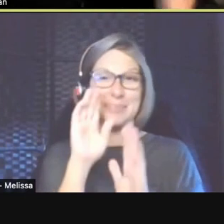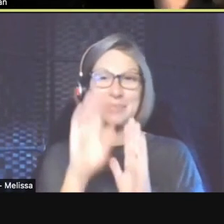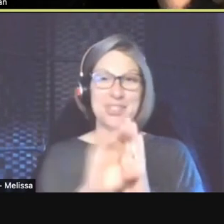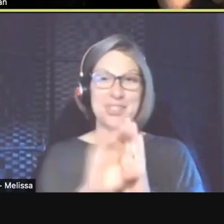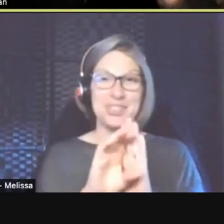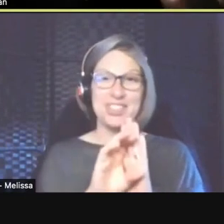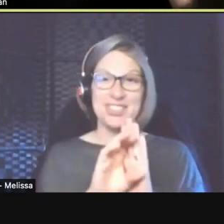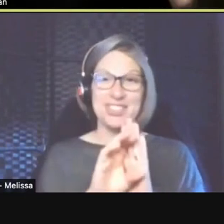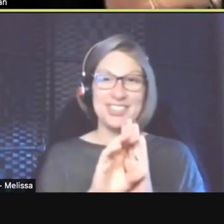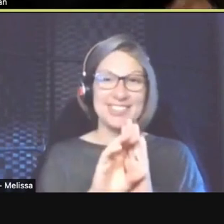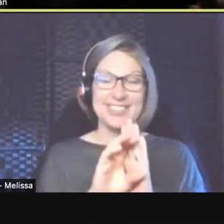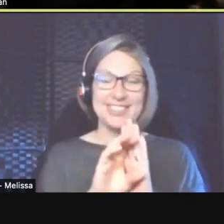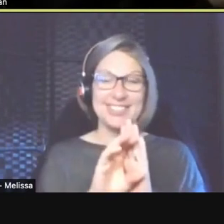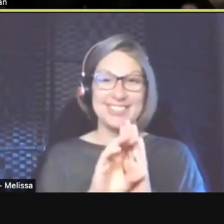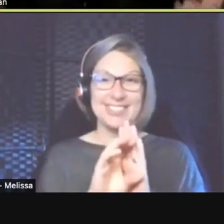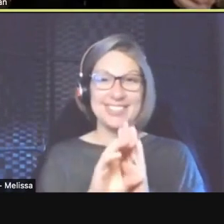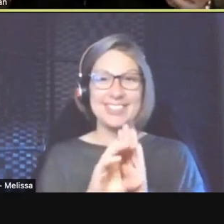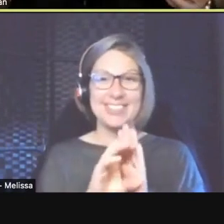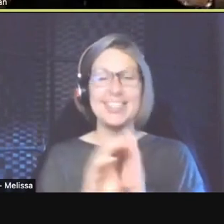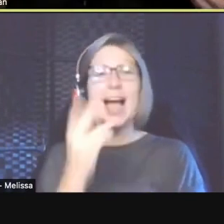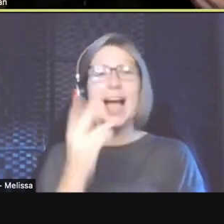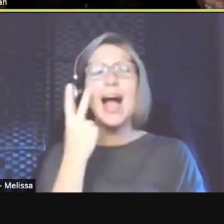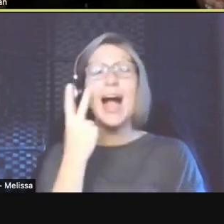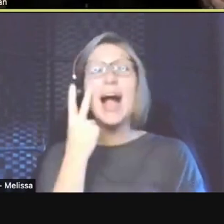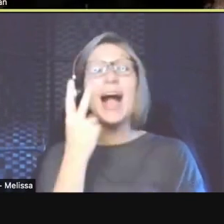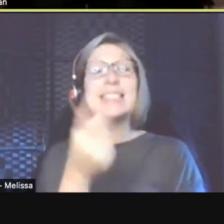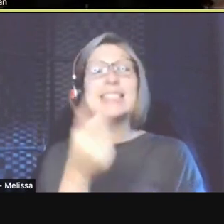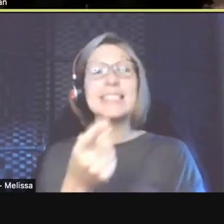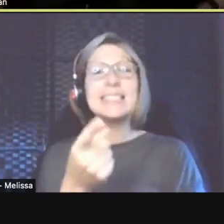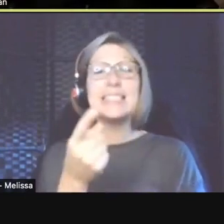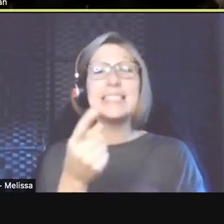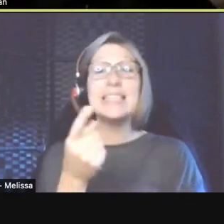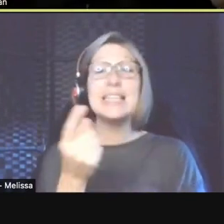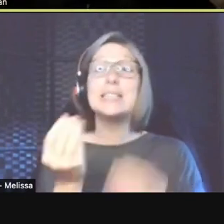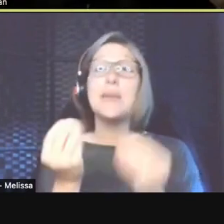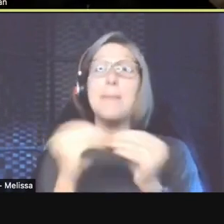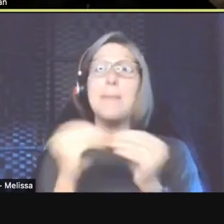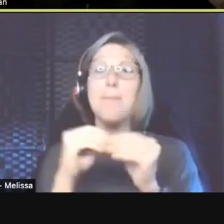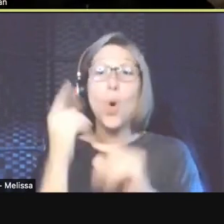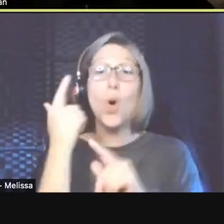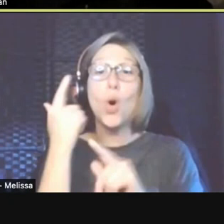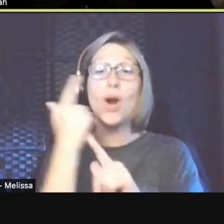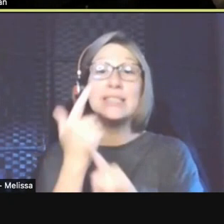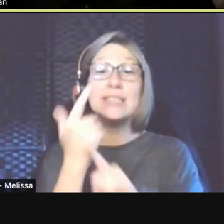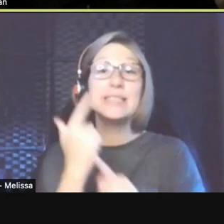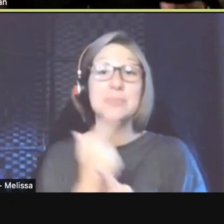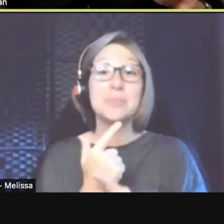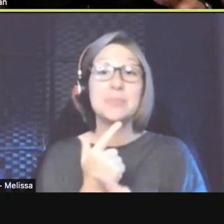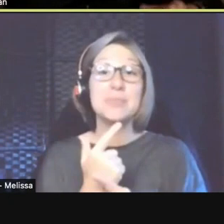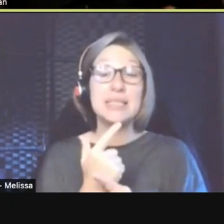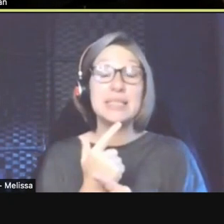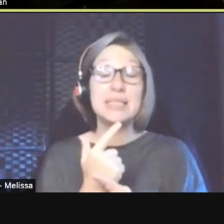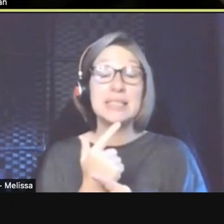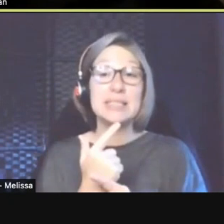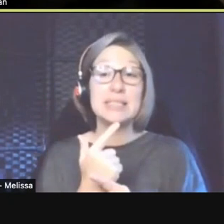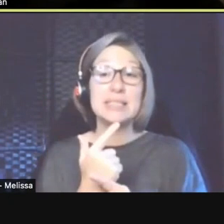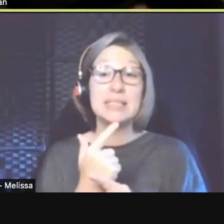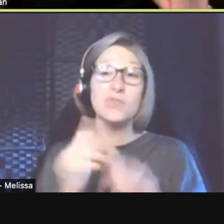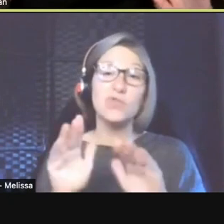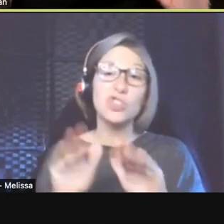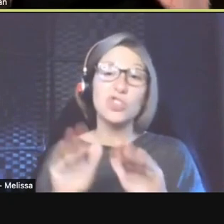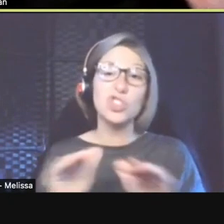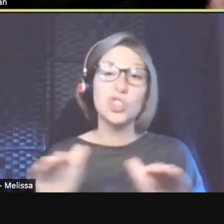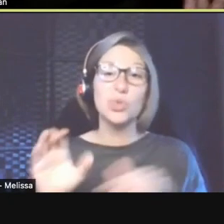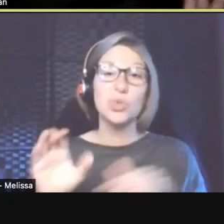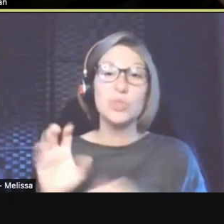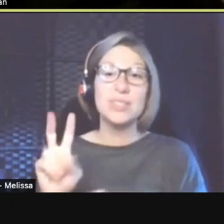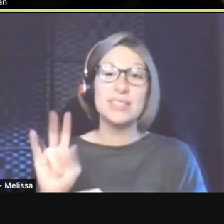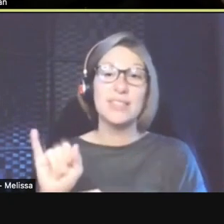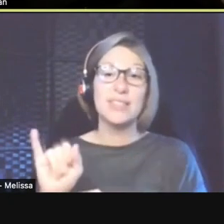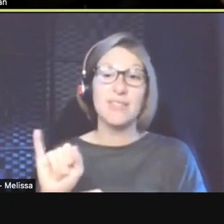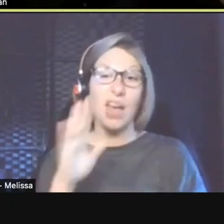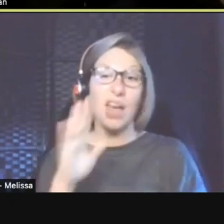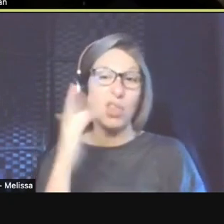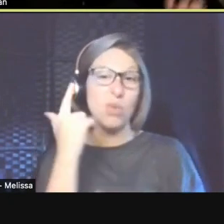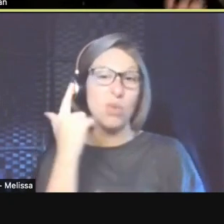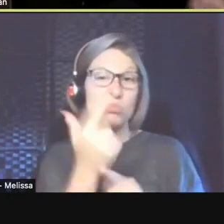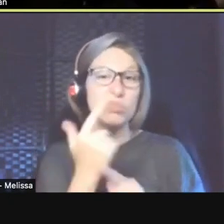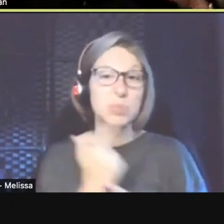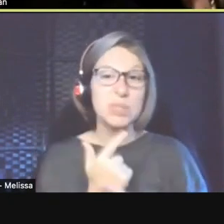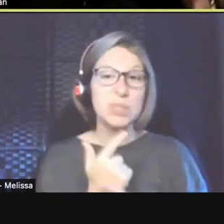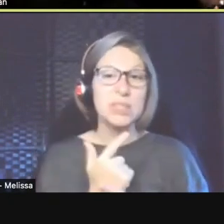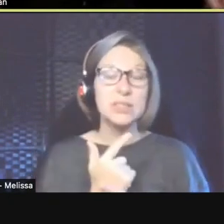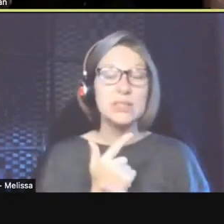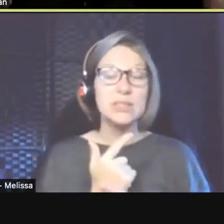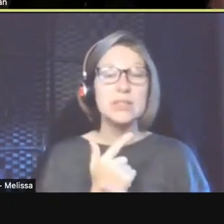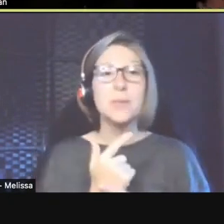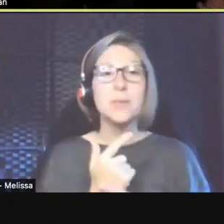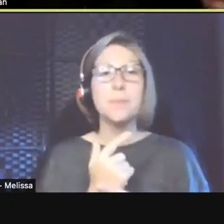also see this kind of thing in more siblings of kids of children with CVI. Their siblings who will